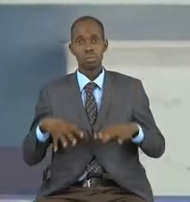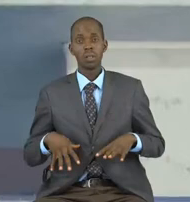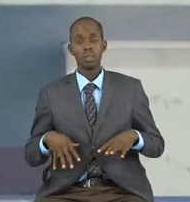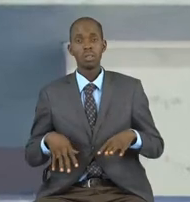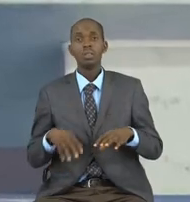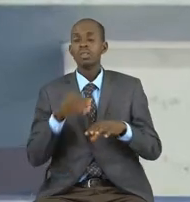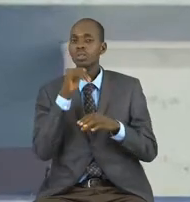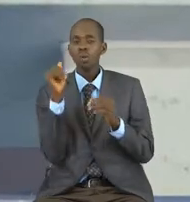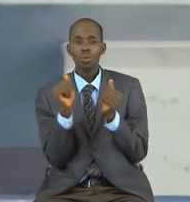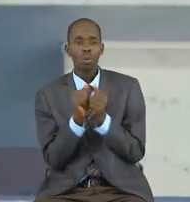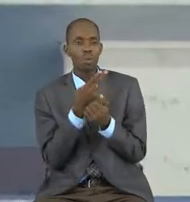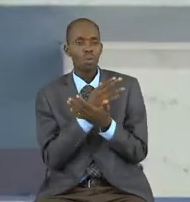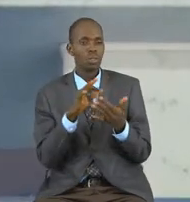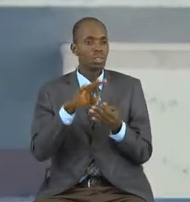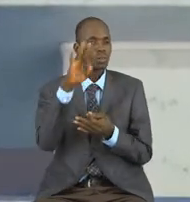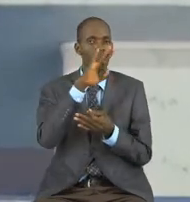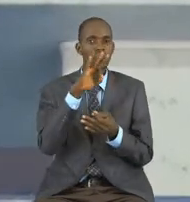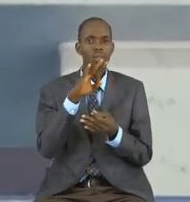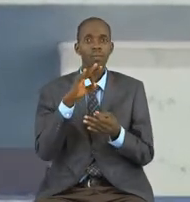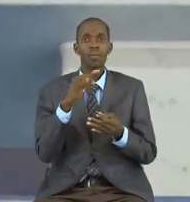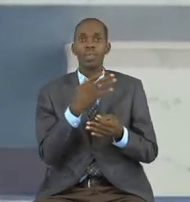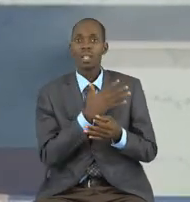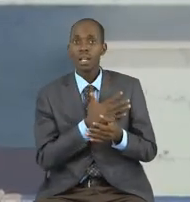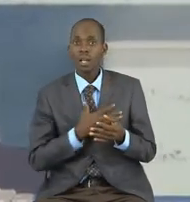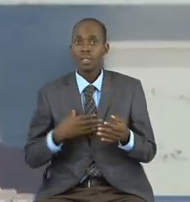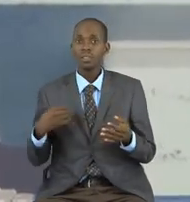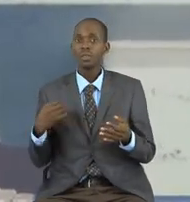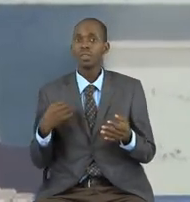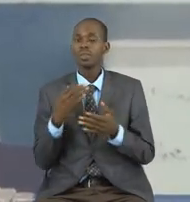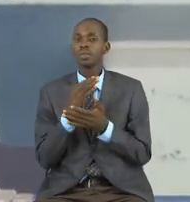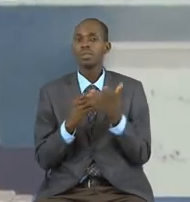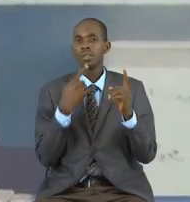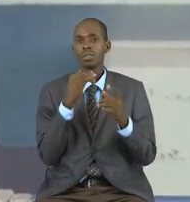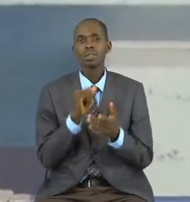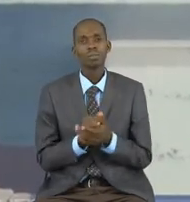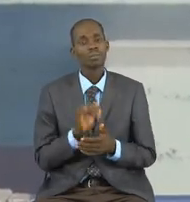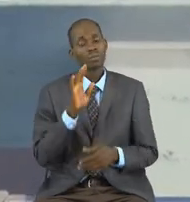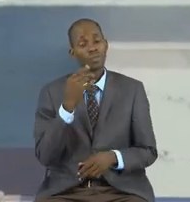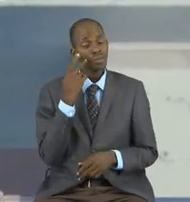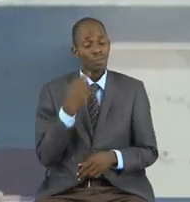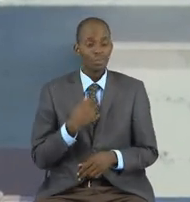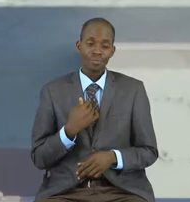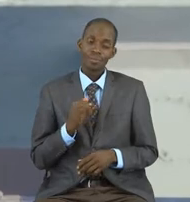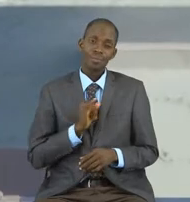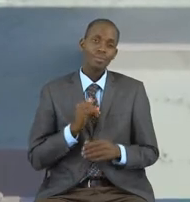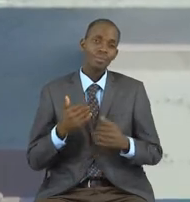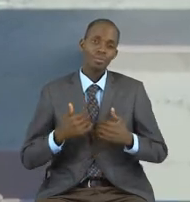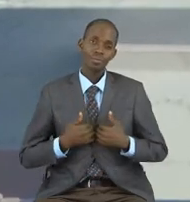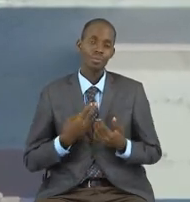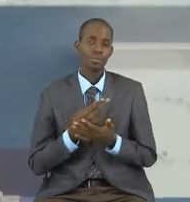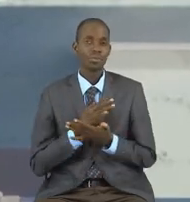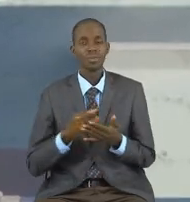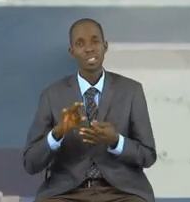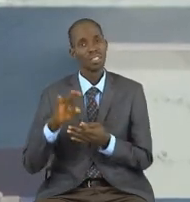Holy Ghost and suicide spirit. Somebody says, I have the Holy Ghost. And since I